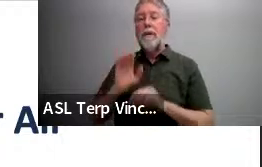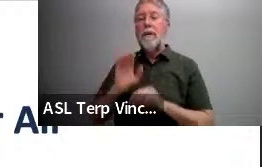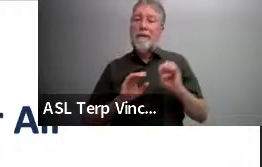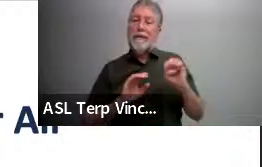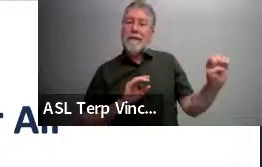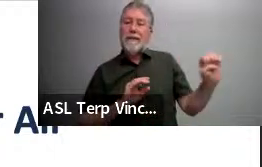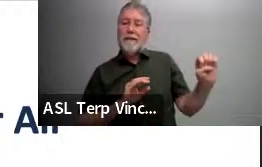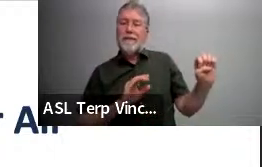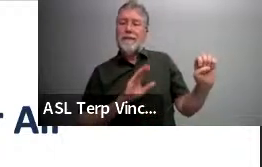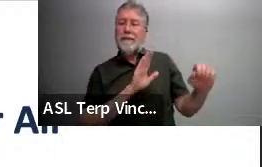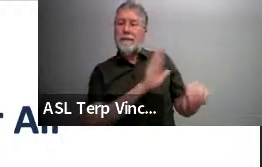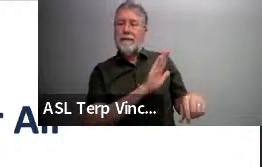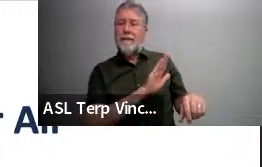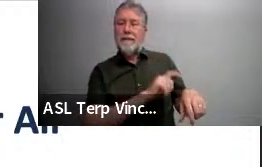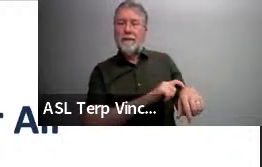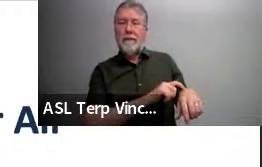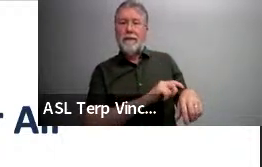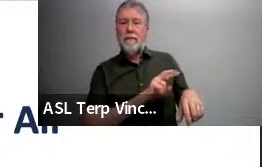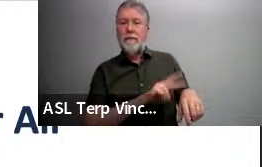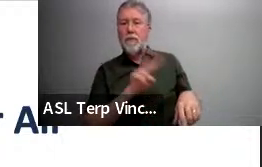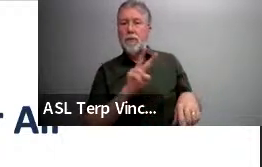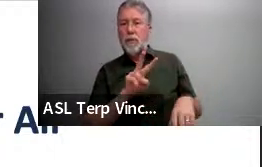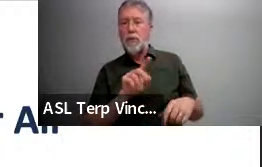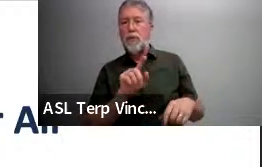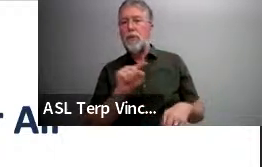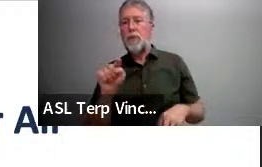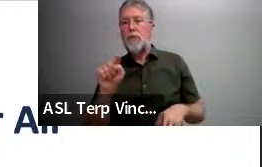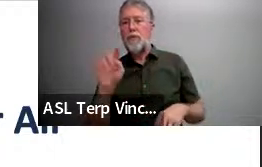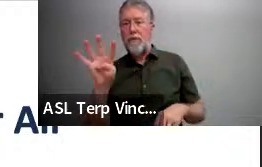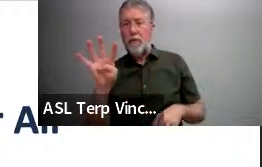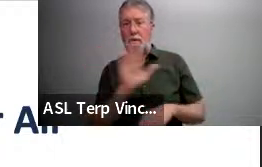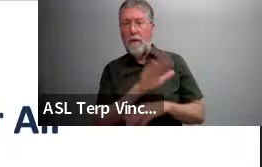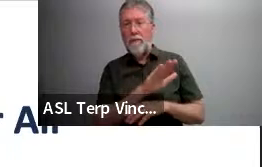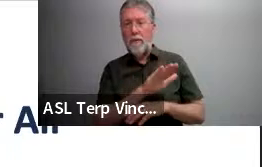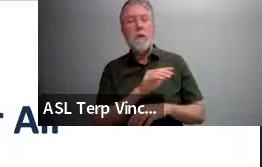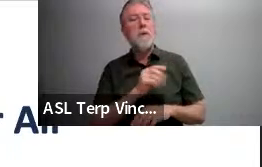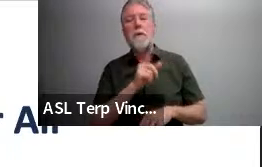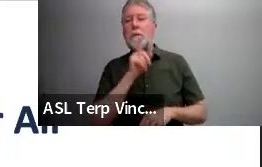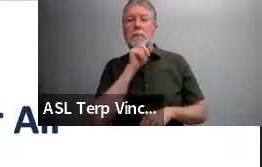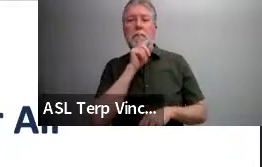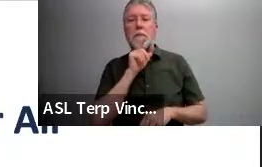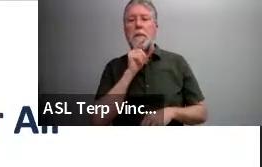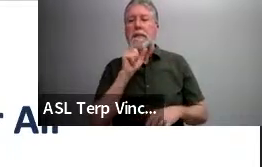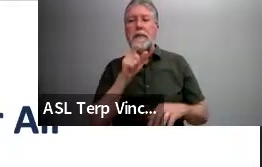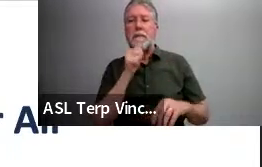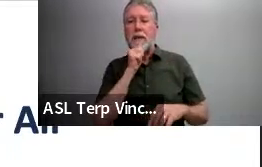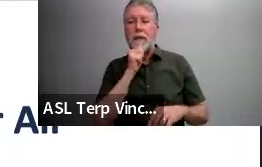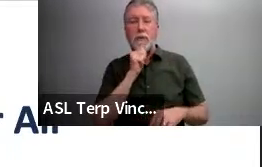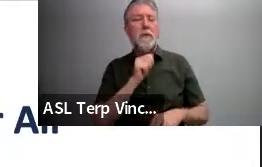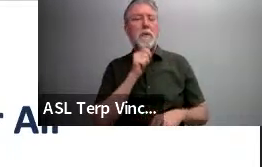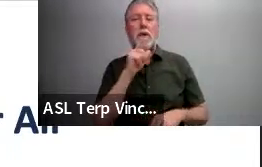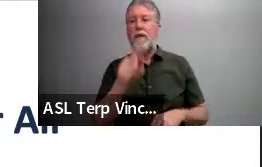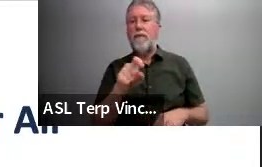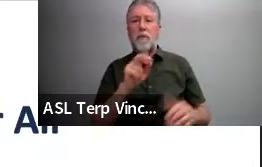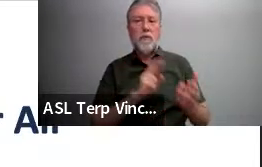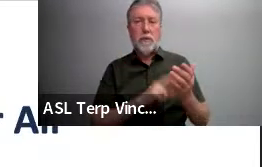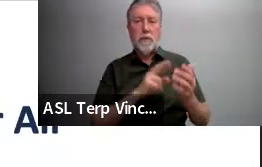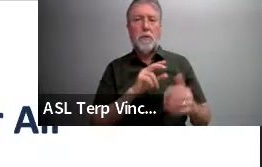Coast time. And again, no passcode or registration is required to participate.